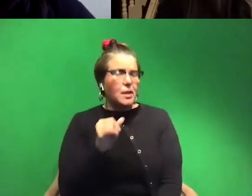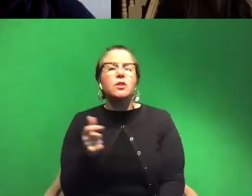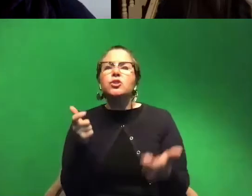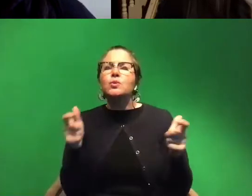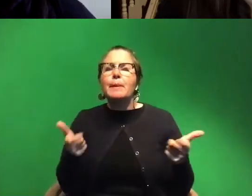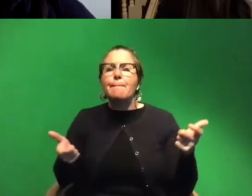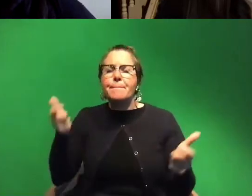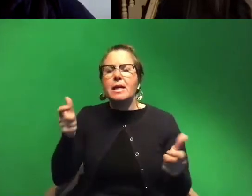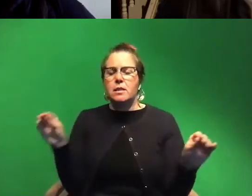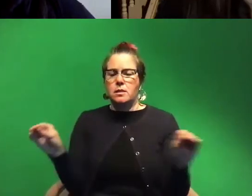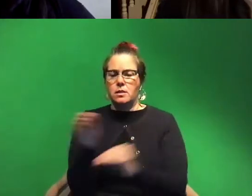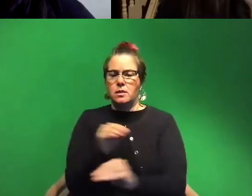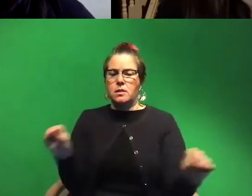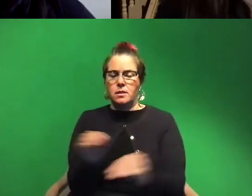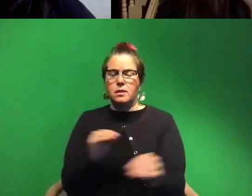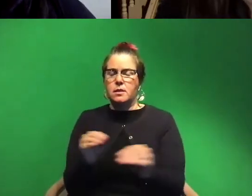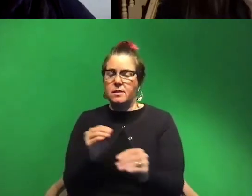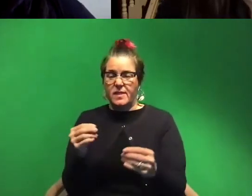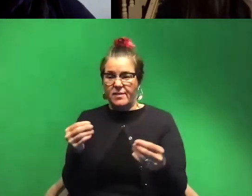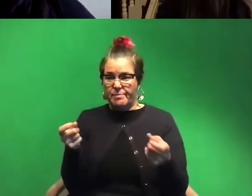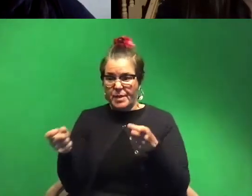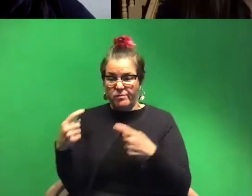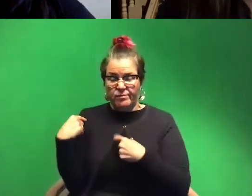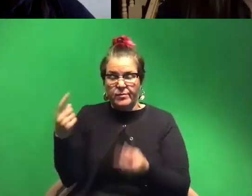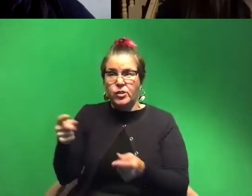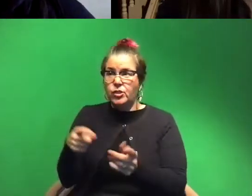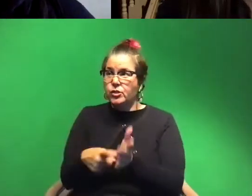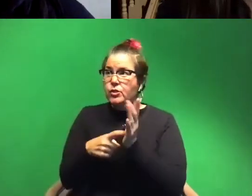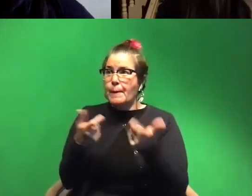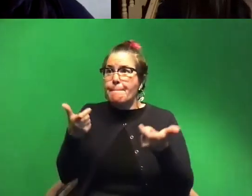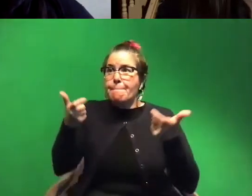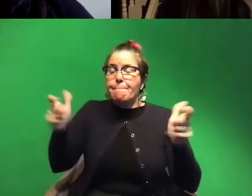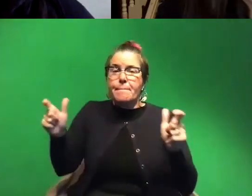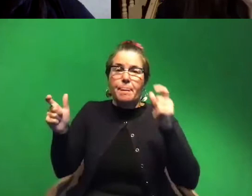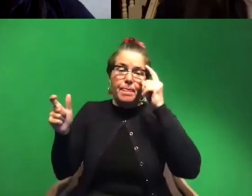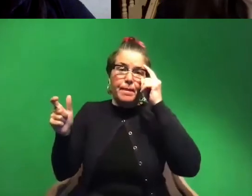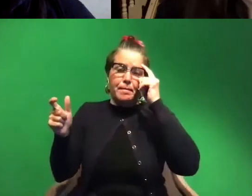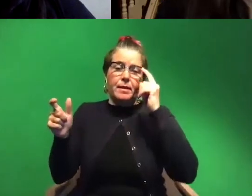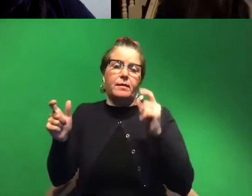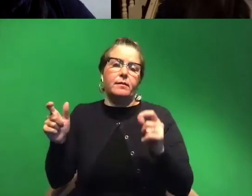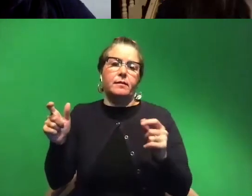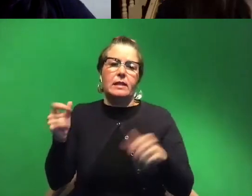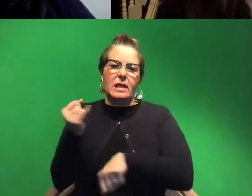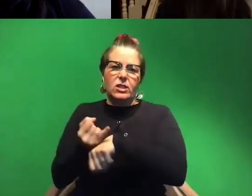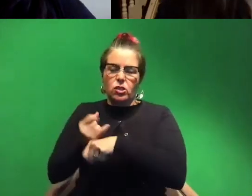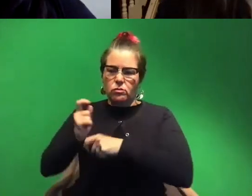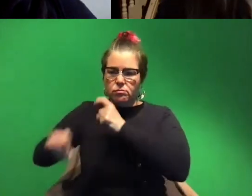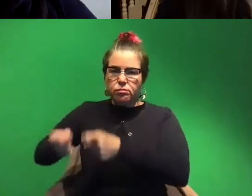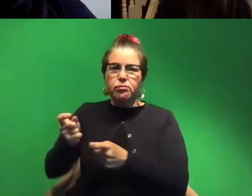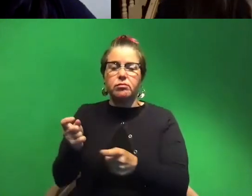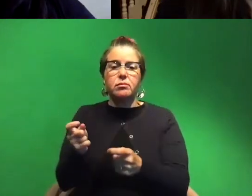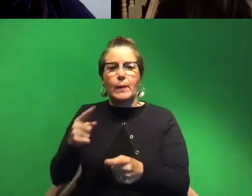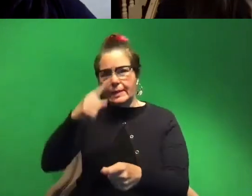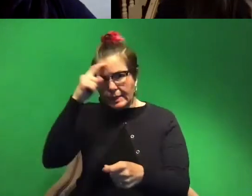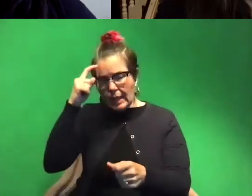biggest reconstructed genome they've managed, and it took the big Max Planck Institute and others donated a summer of